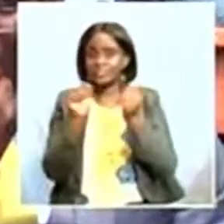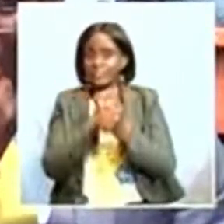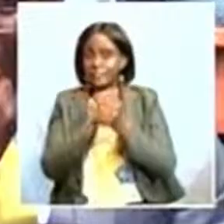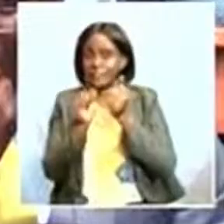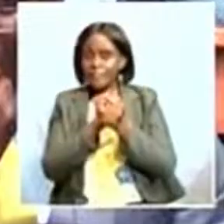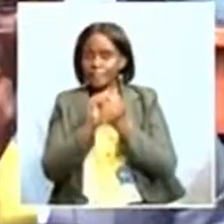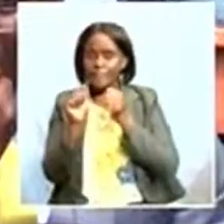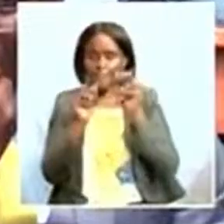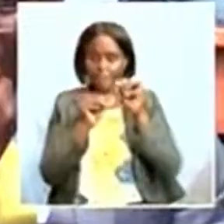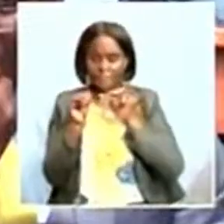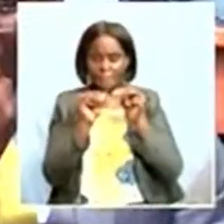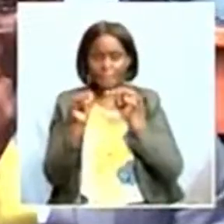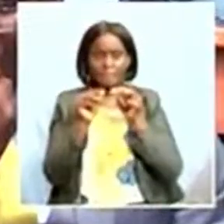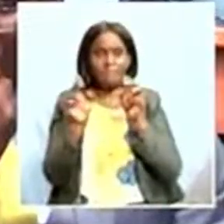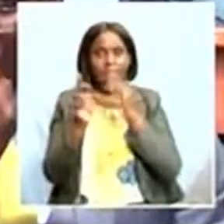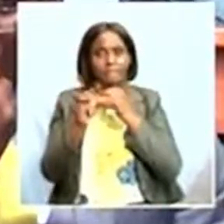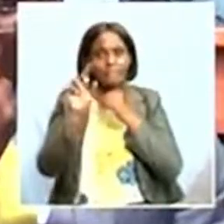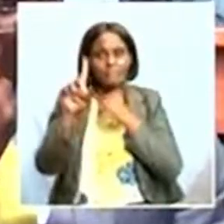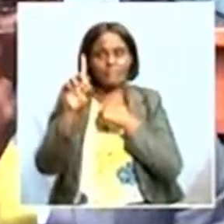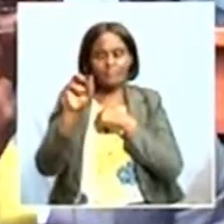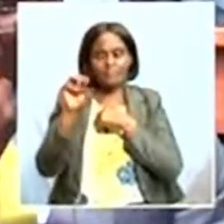Disaster management unit